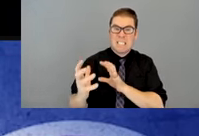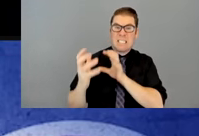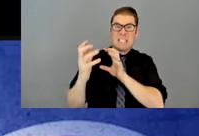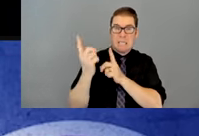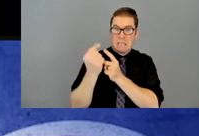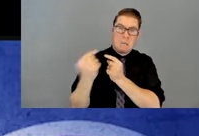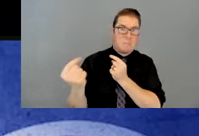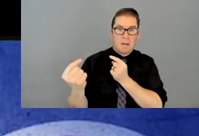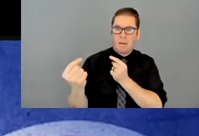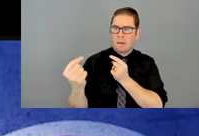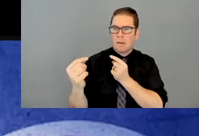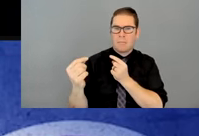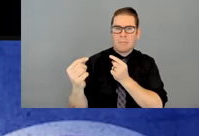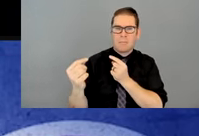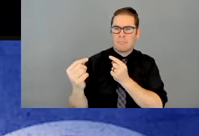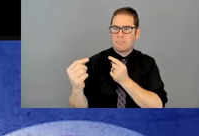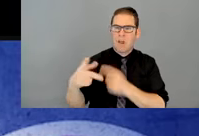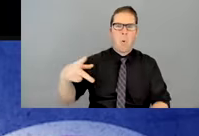and trusting